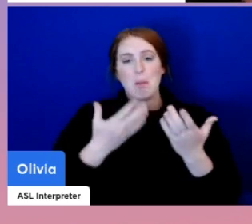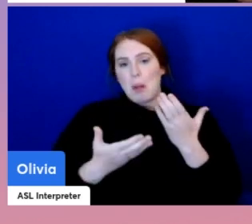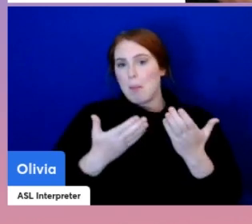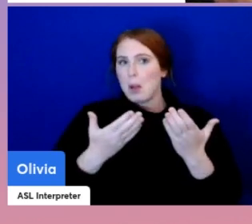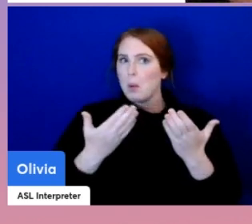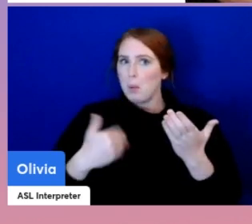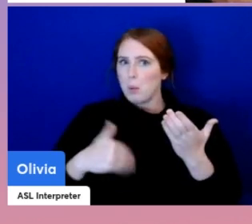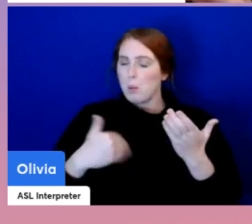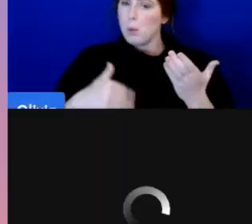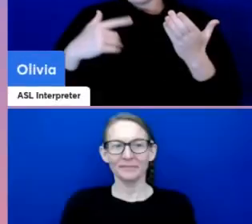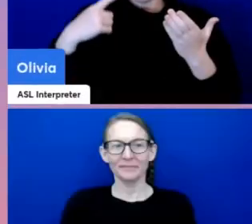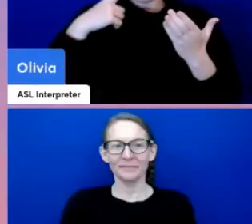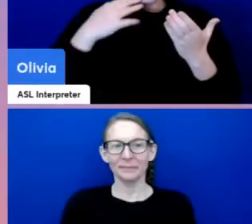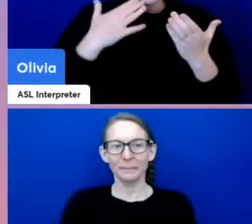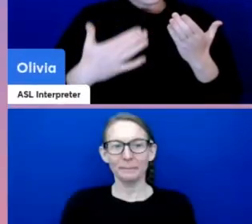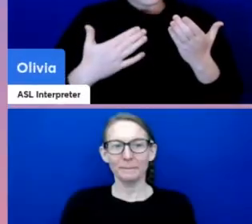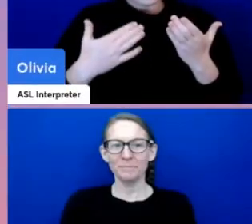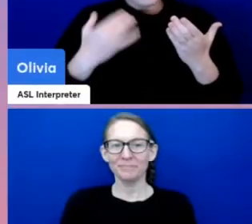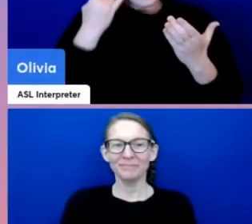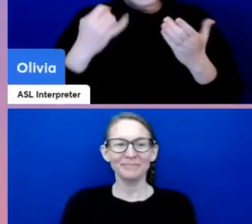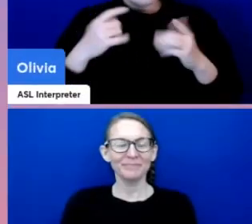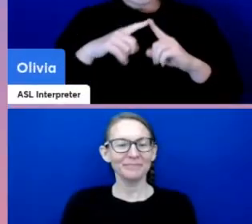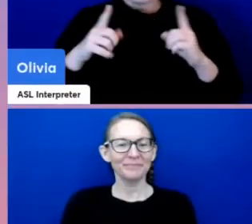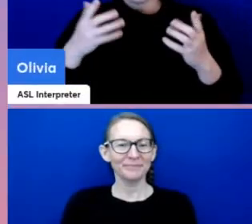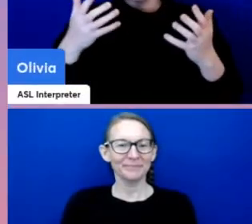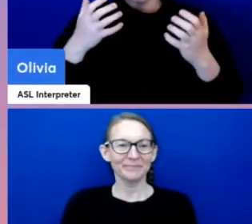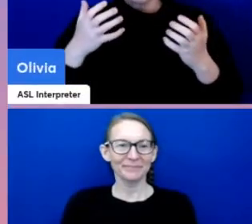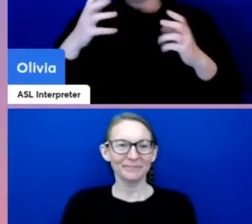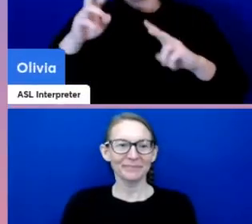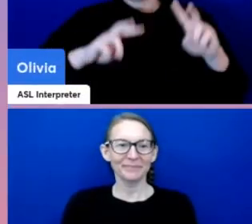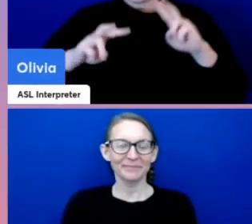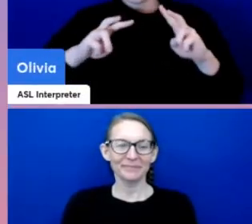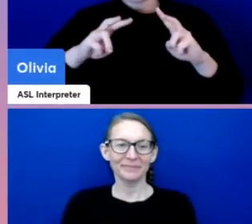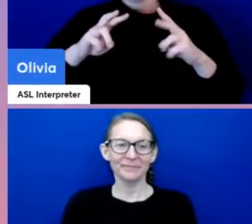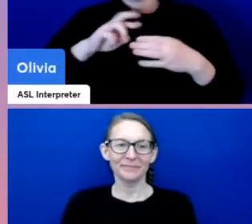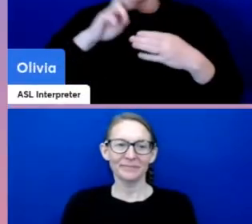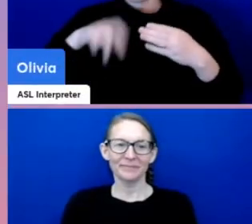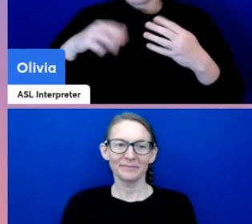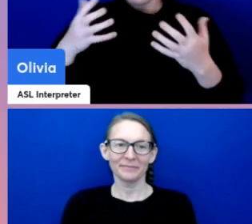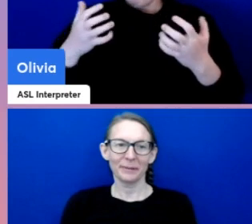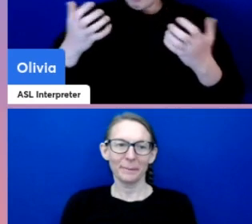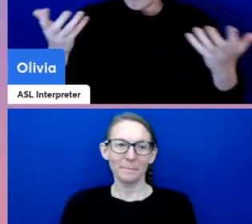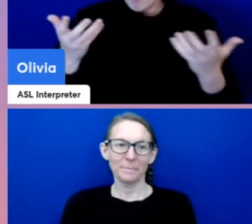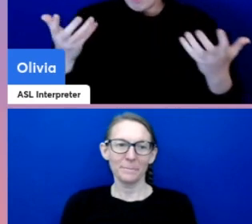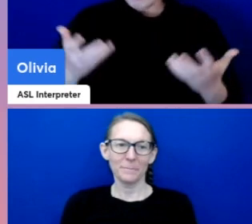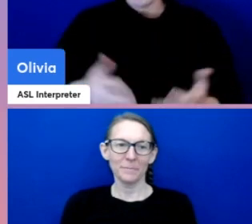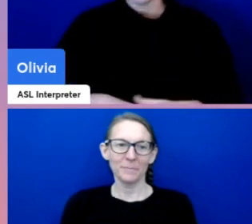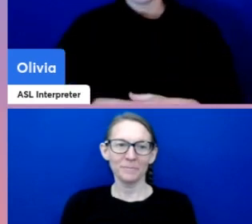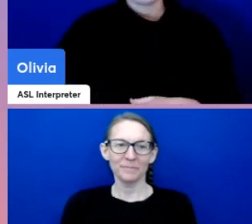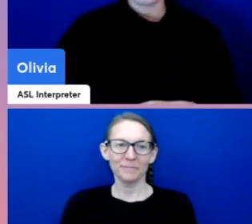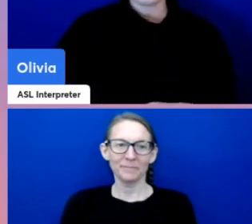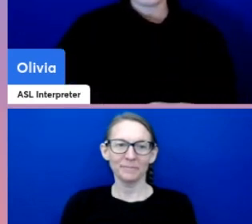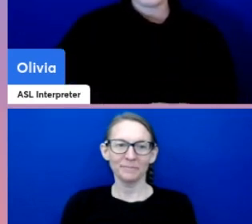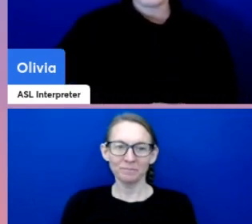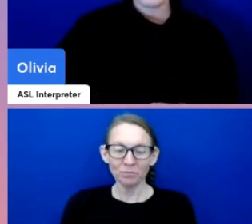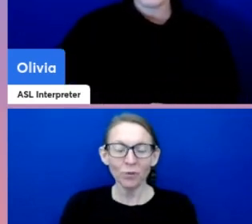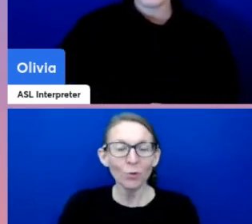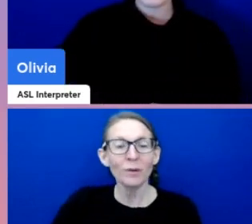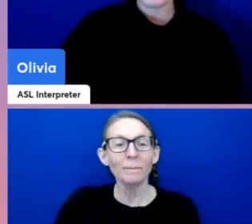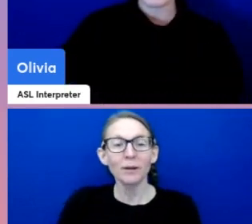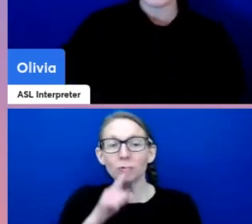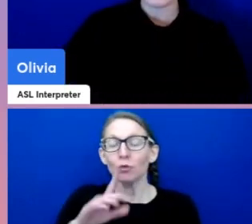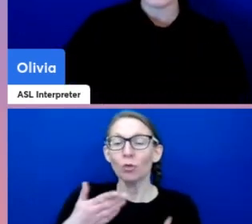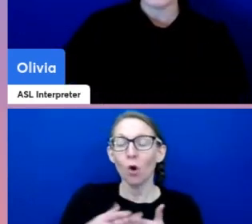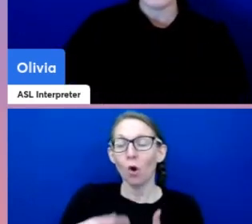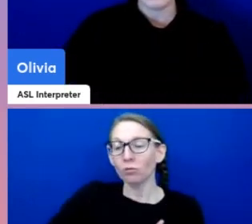we want to examine what the desired outcome is. Do we want to ensure that all developers that make a mistake are taken out of their flow state and forced to